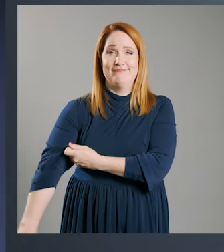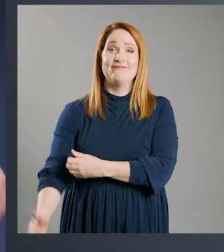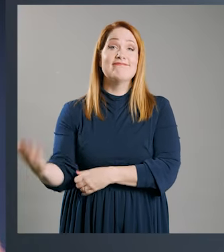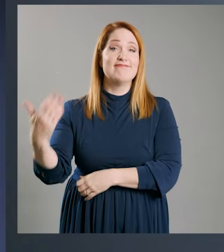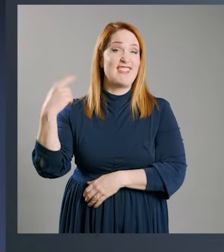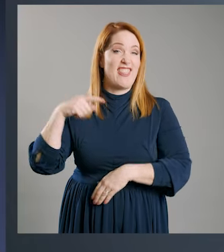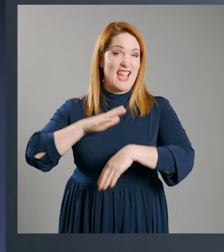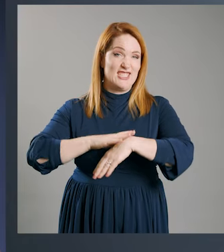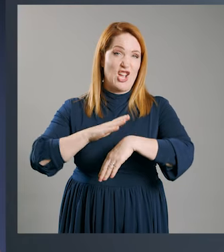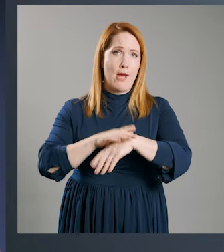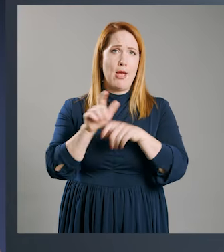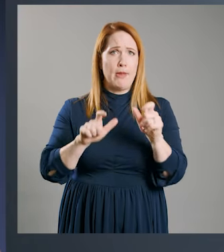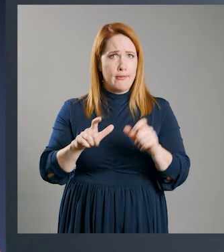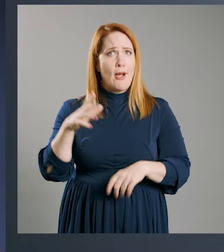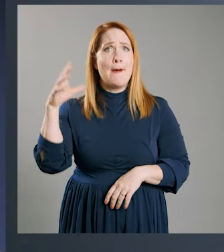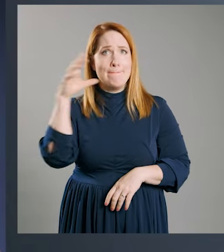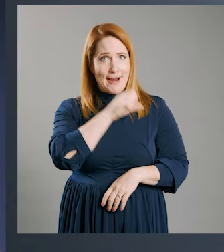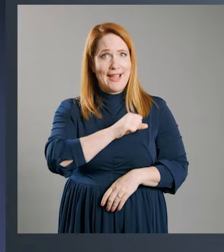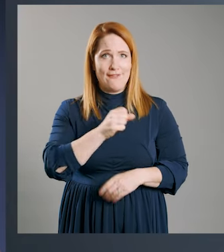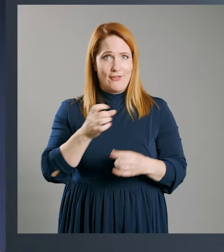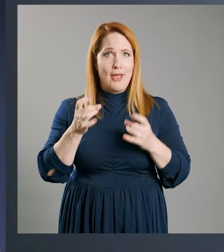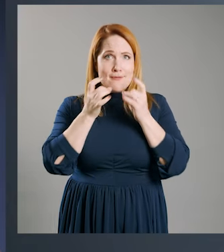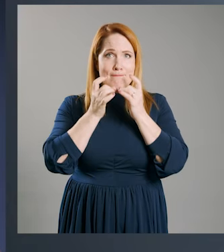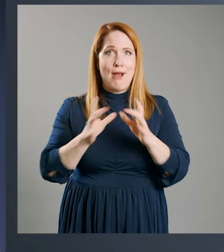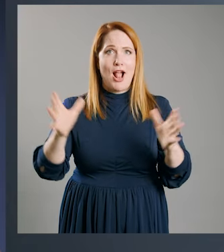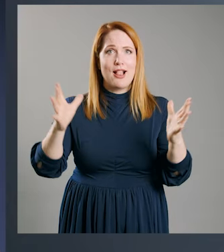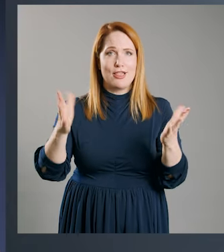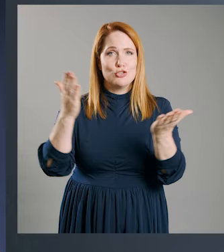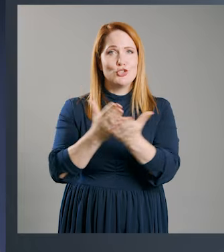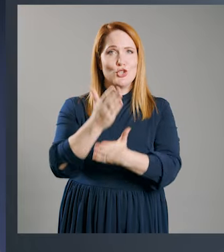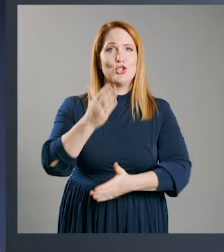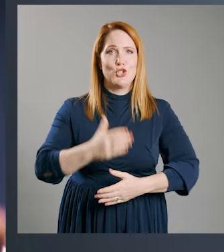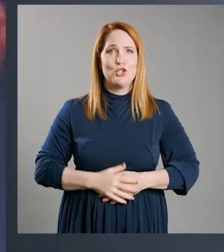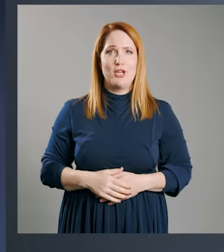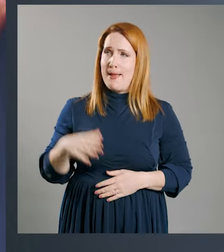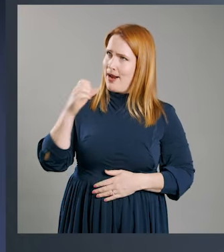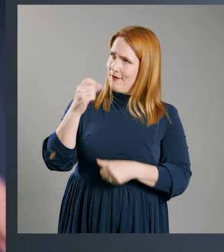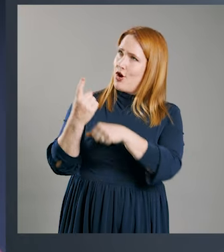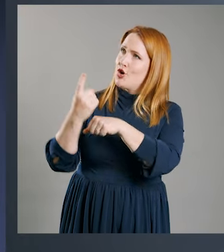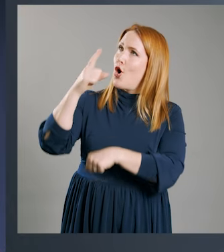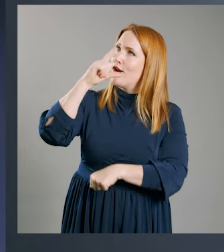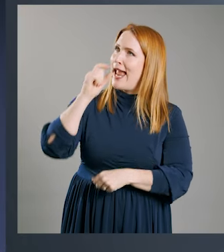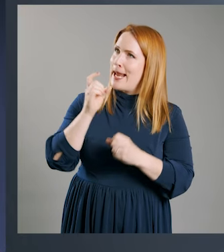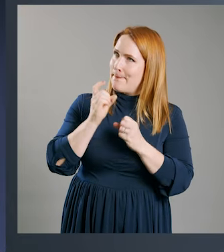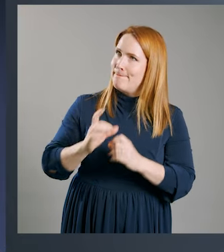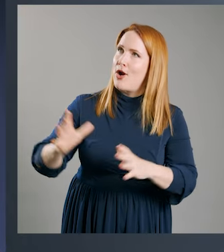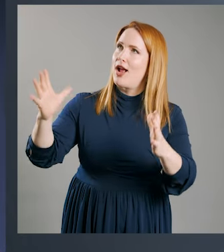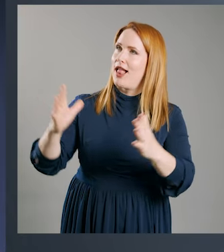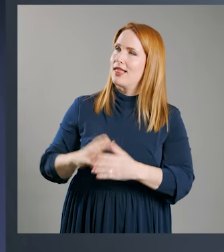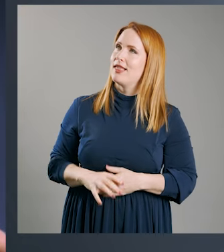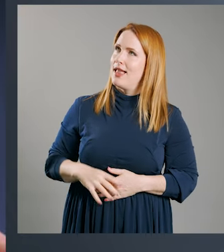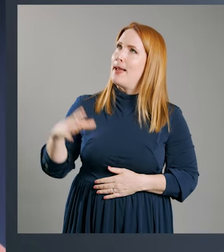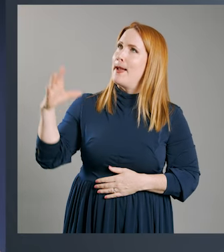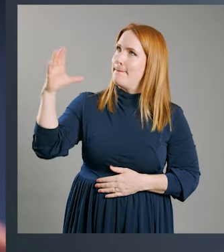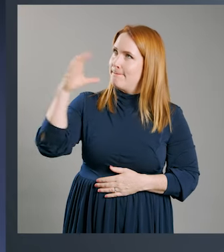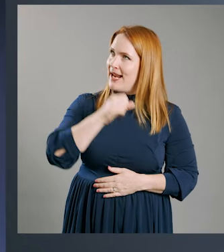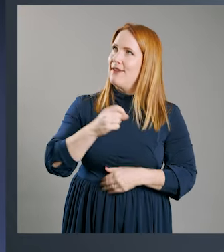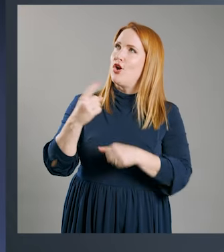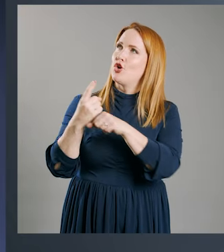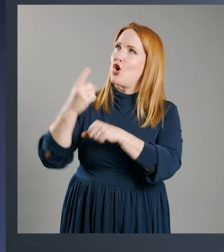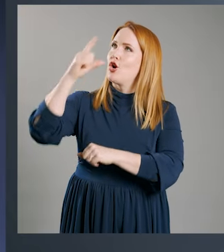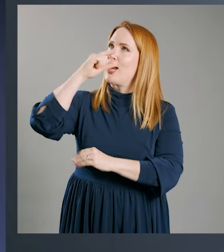It wasn't like that for the people of that day. They believed in miracles. They believed in God doing miracles, and they believed in